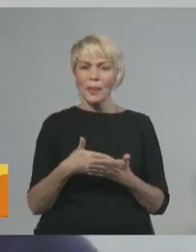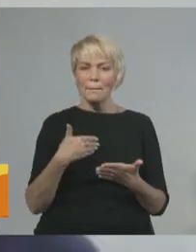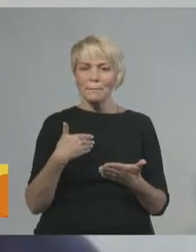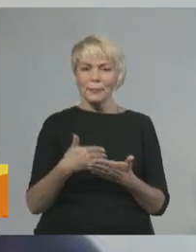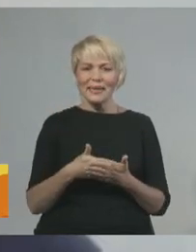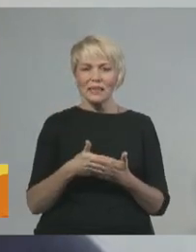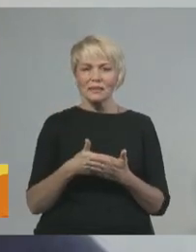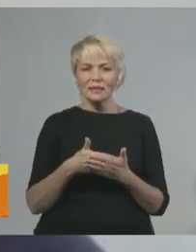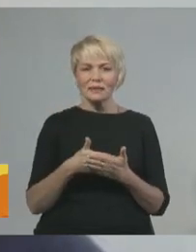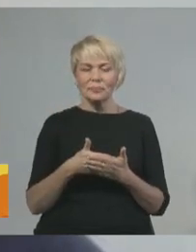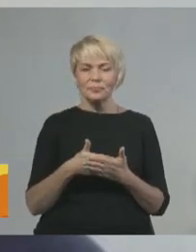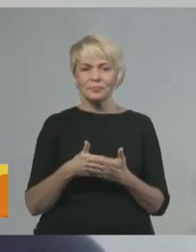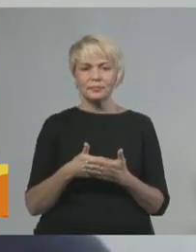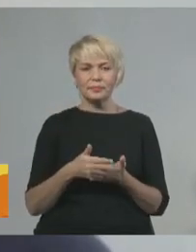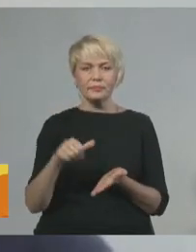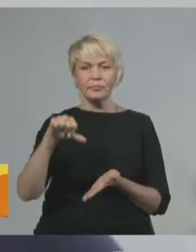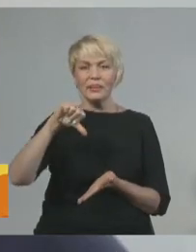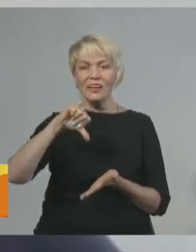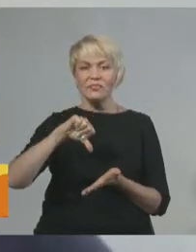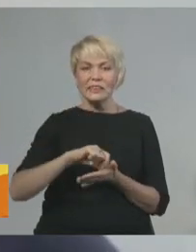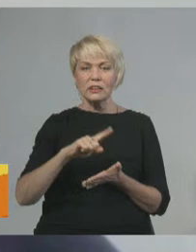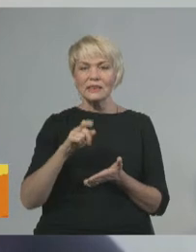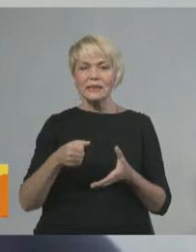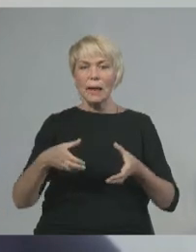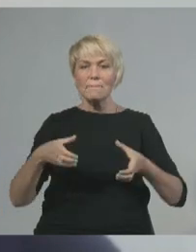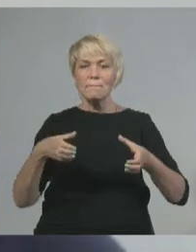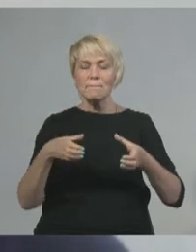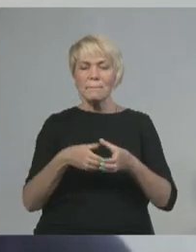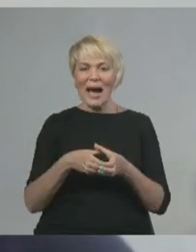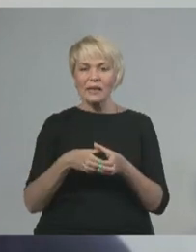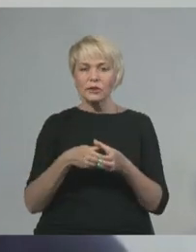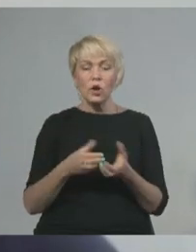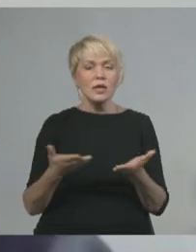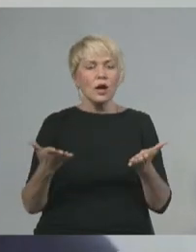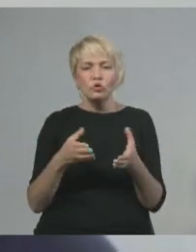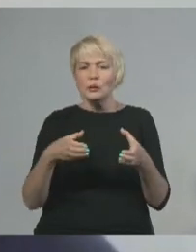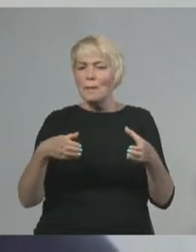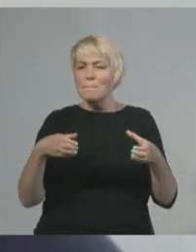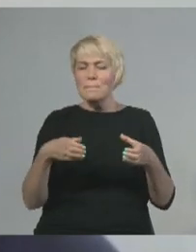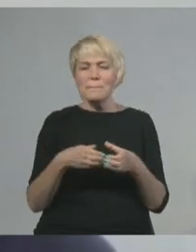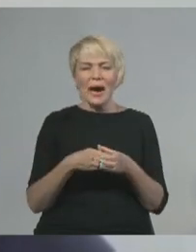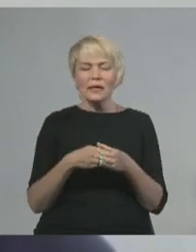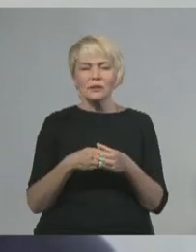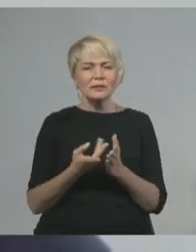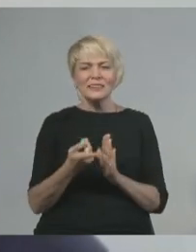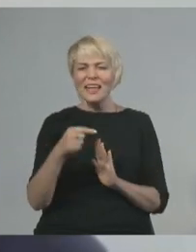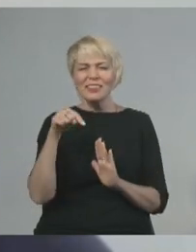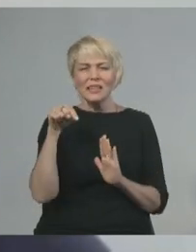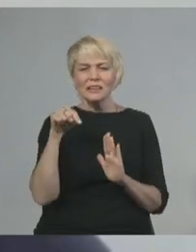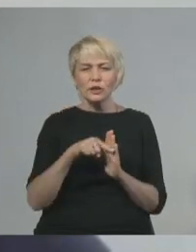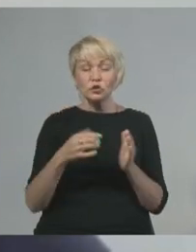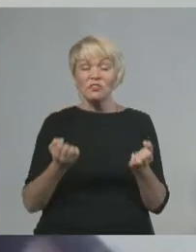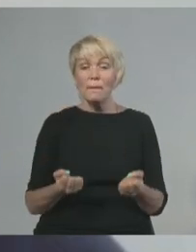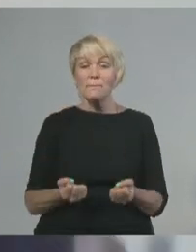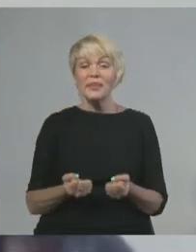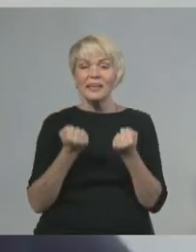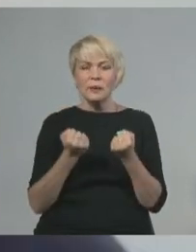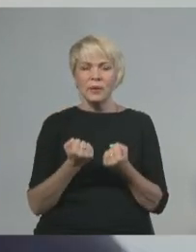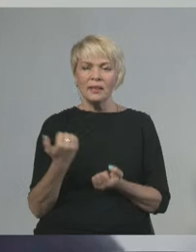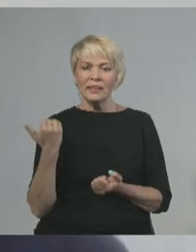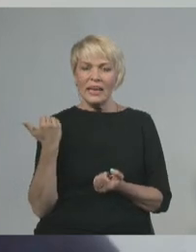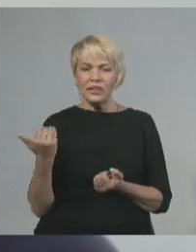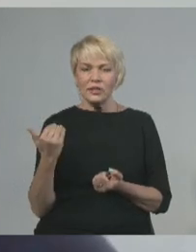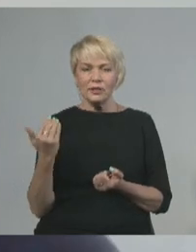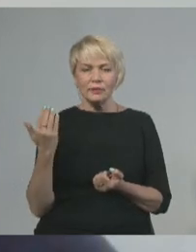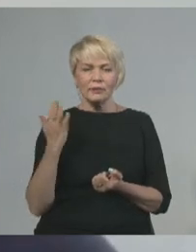think that when we have struggled with big polarization issues regarding the issues that we